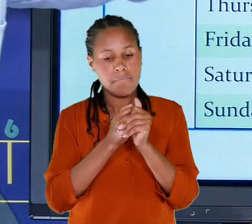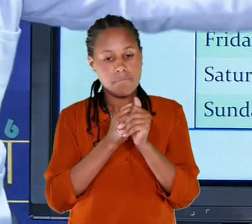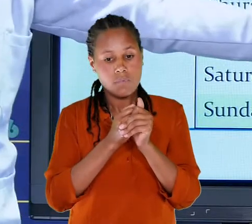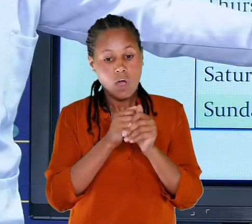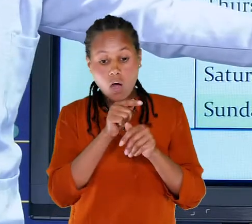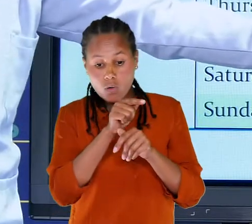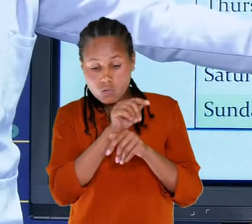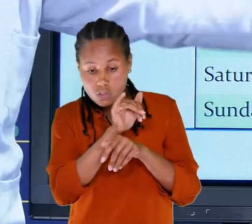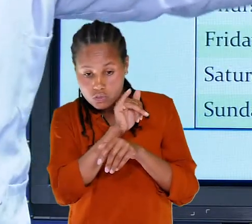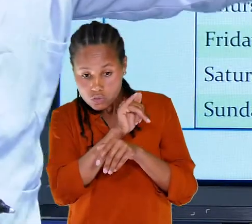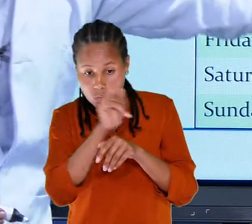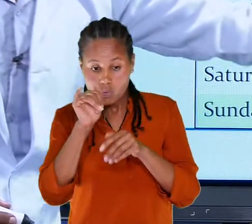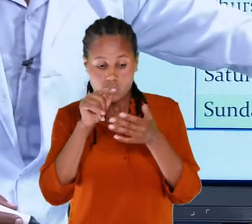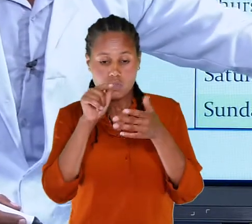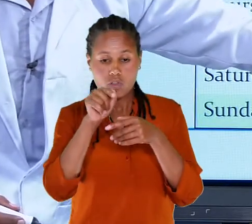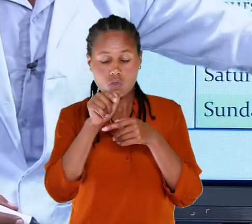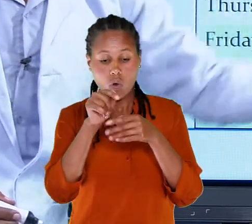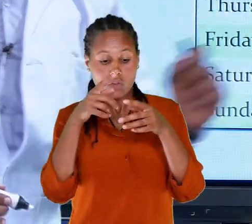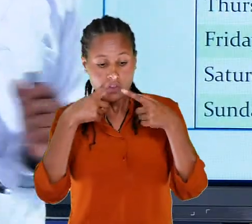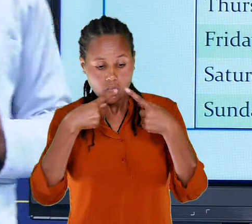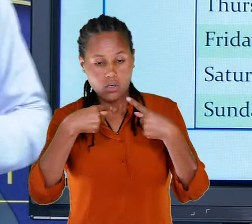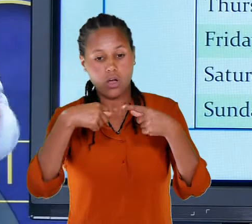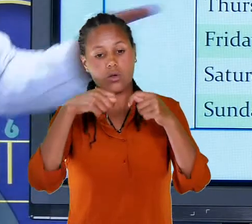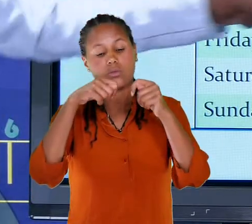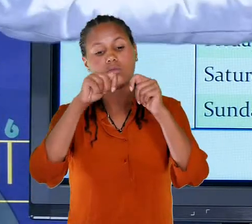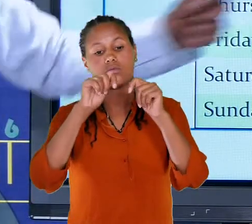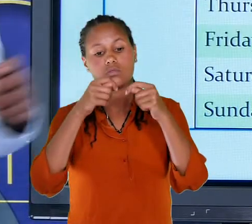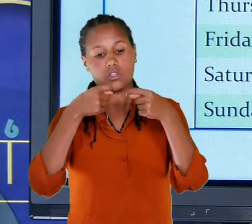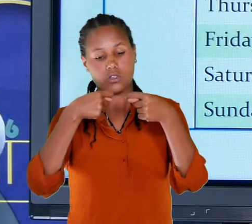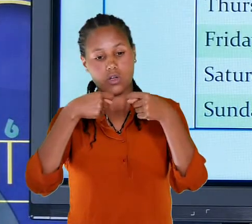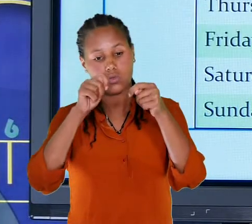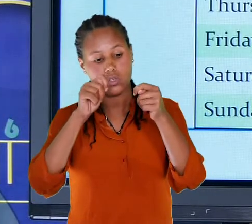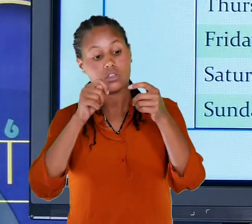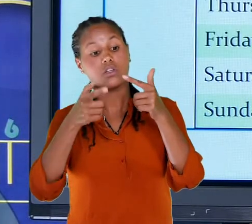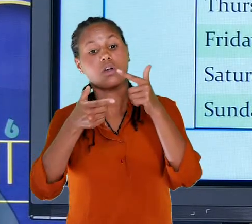According to this one, try to fill the left one, please.